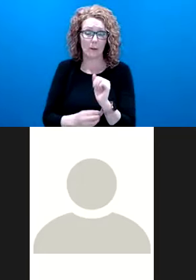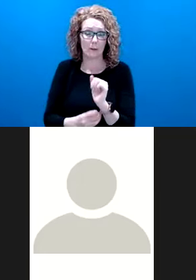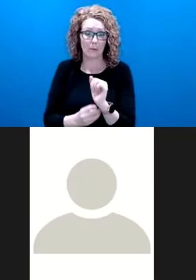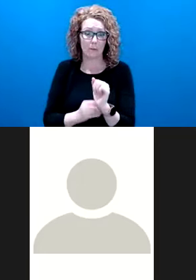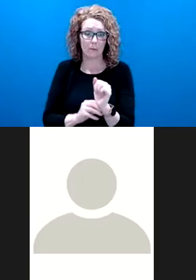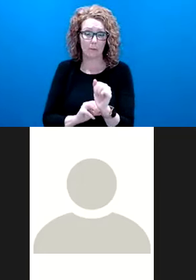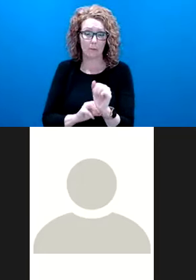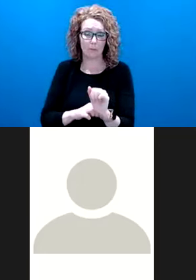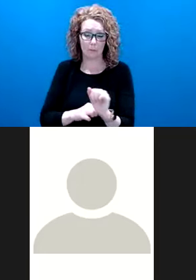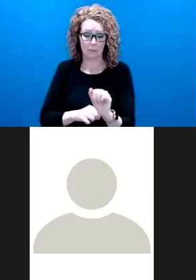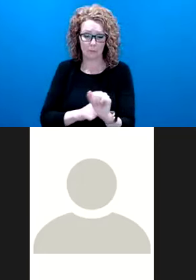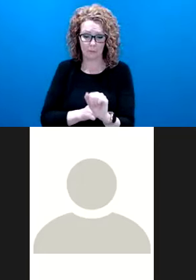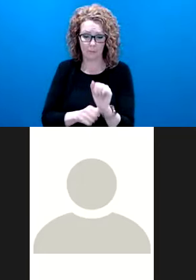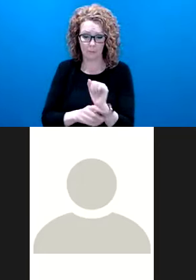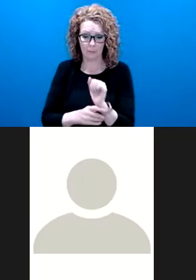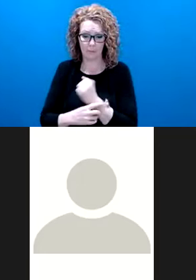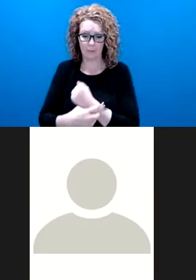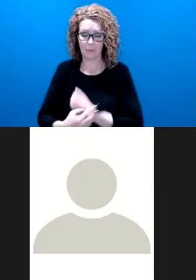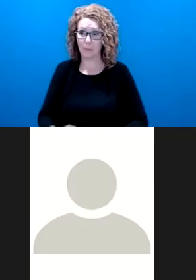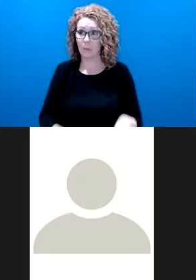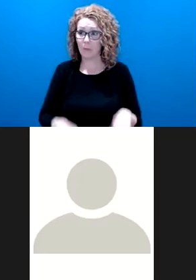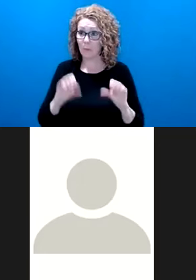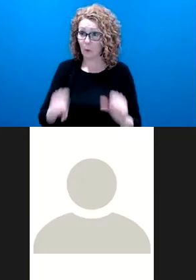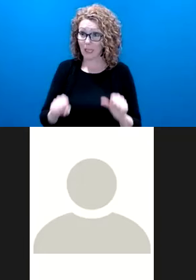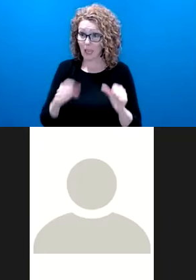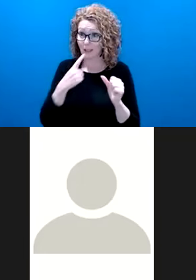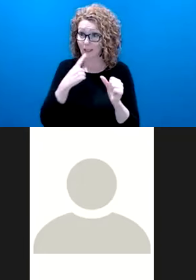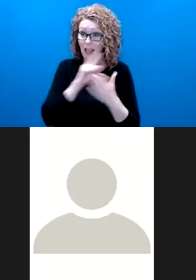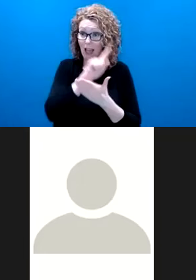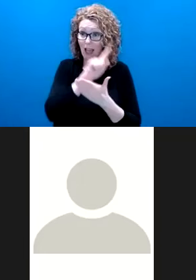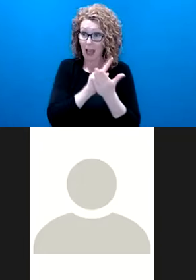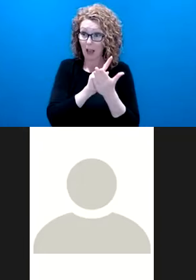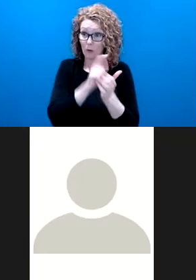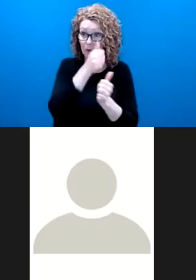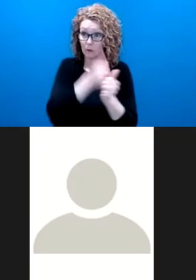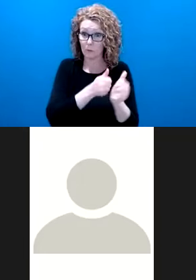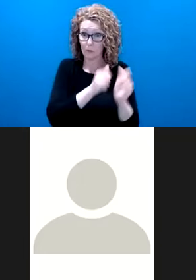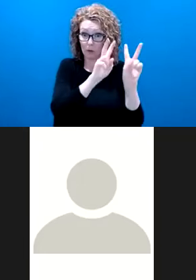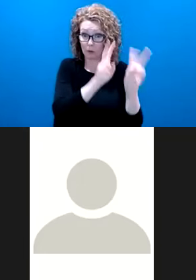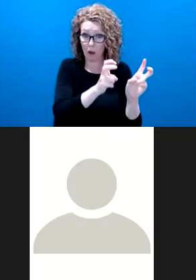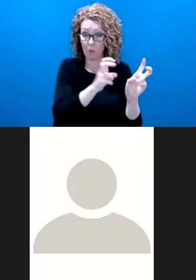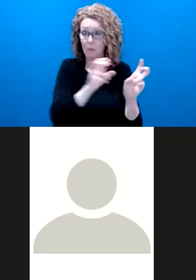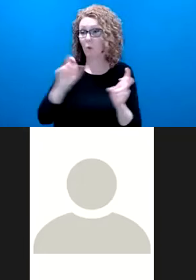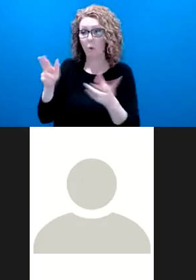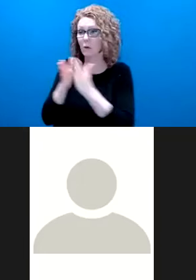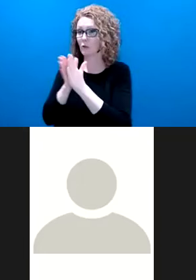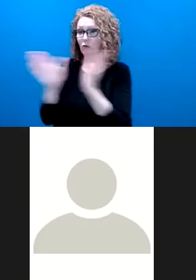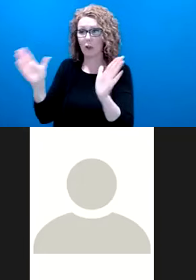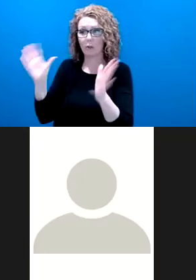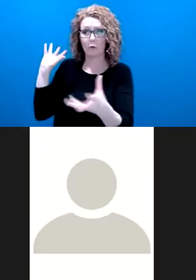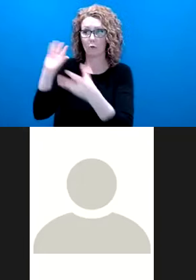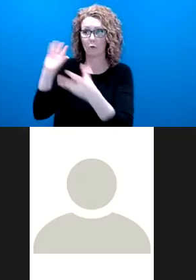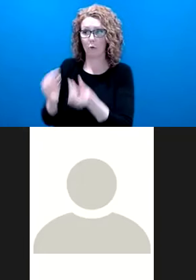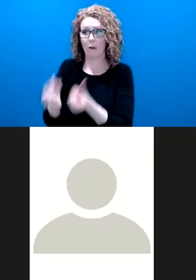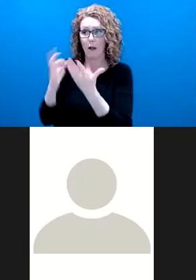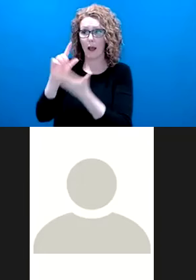We can define hours per topic, or we could define just hours in general. It's important